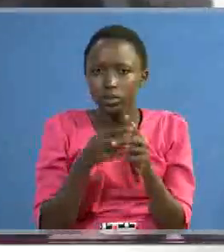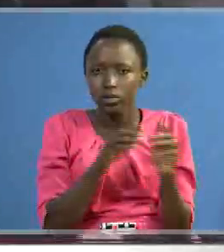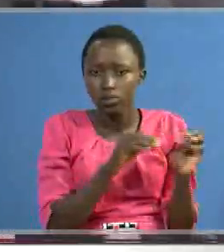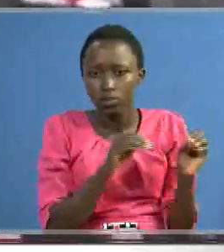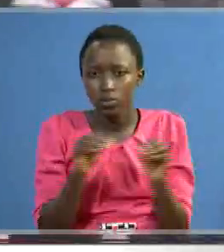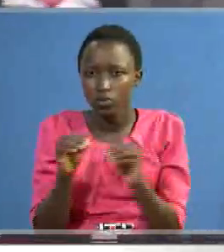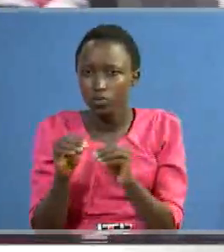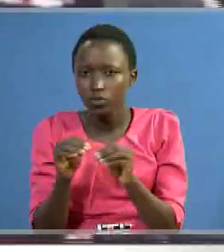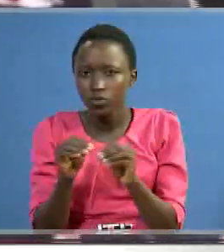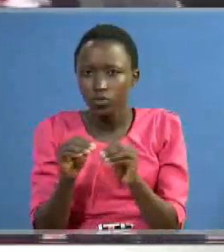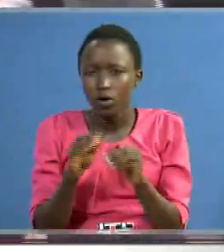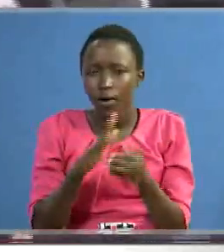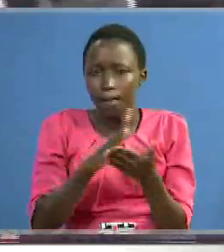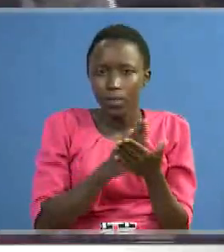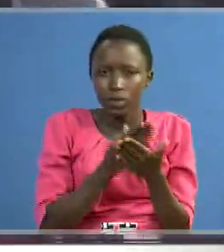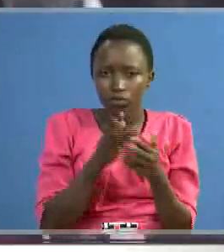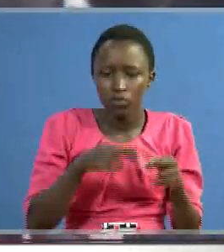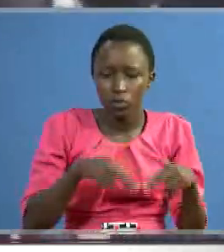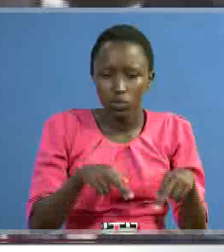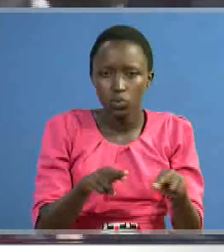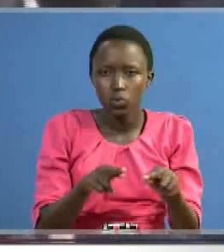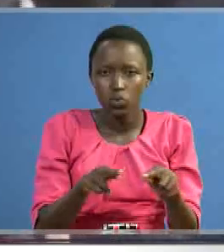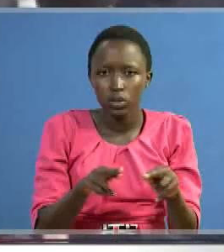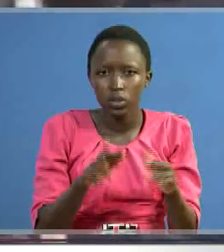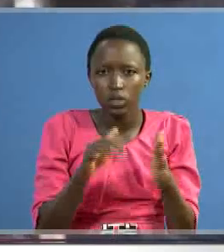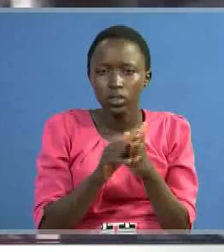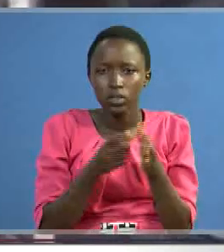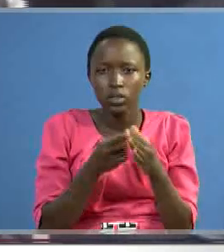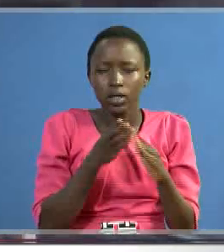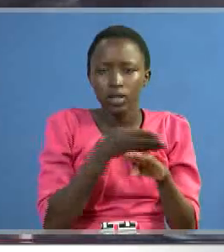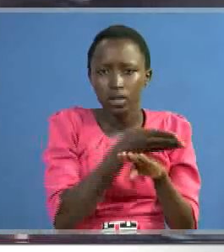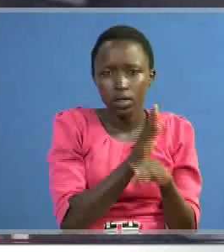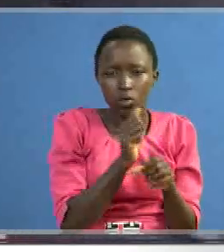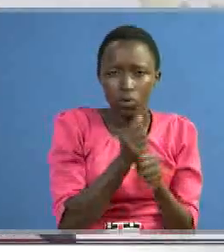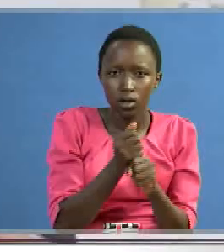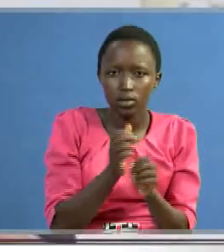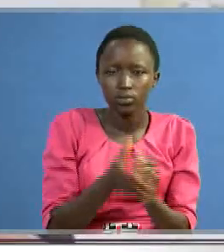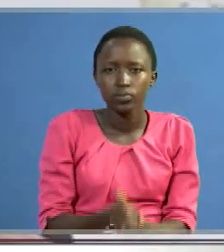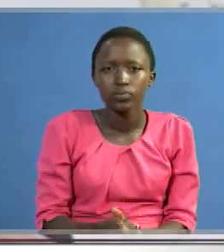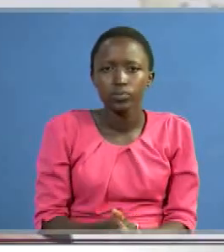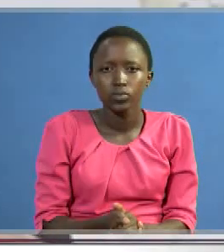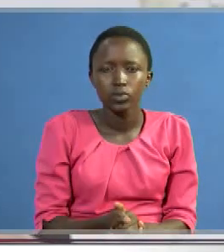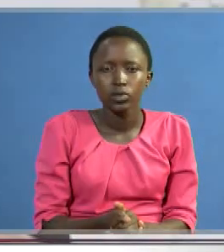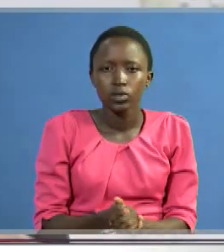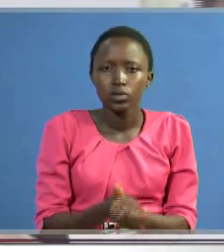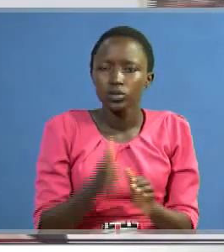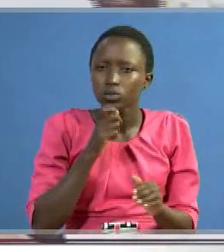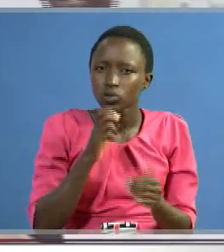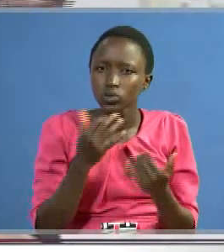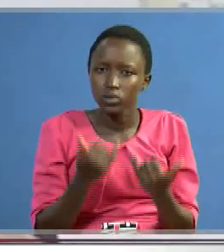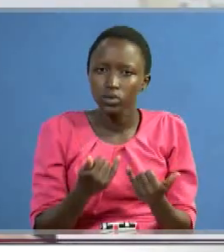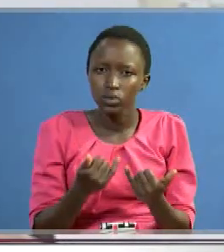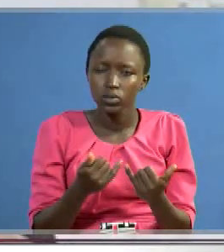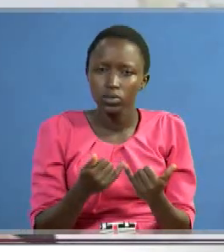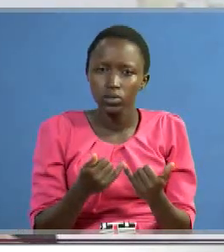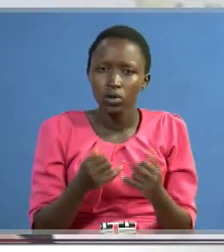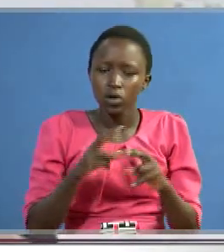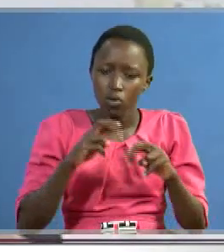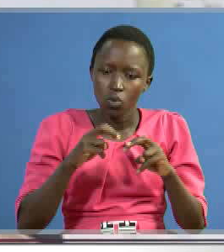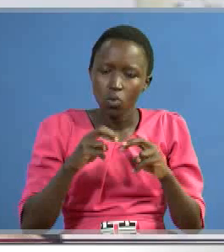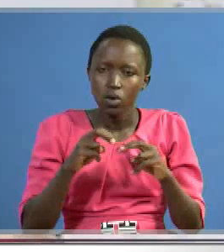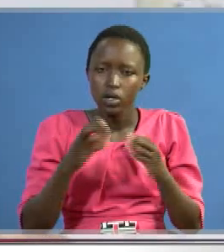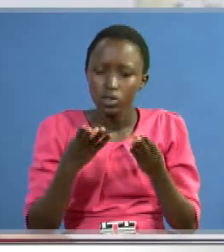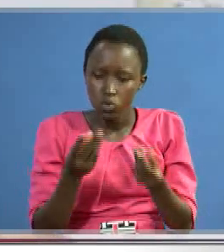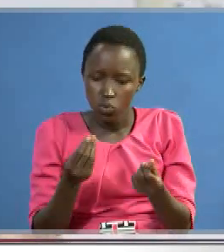power post erected on a section of our reserve thus delaying walks we are no longer seeking solutions from